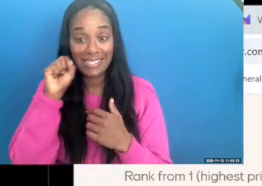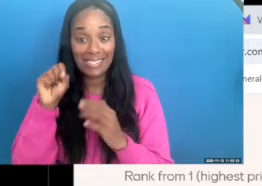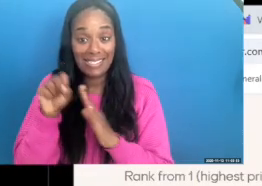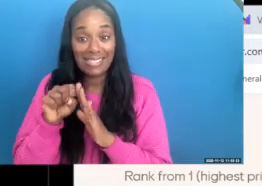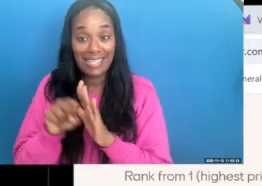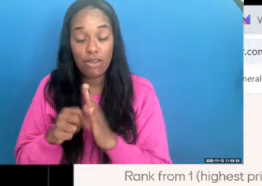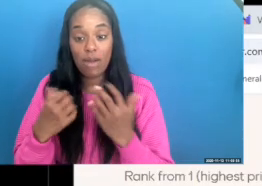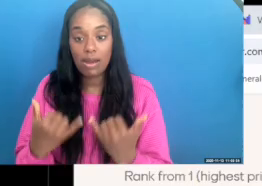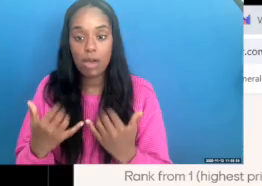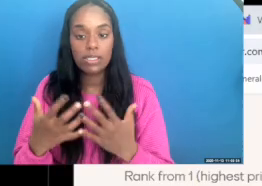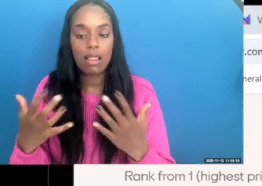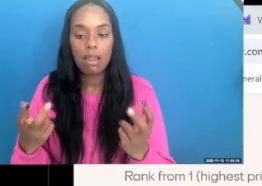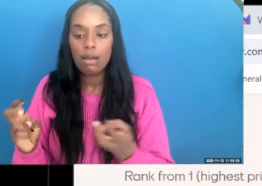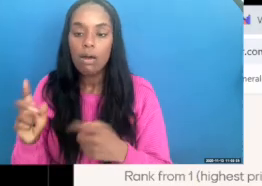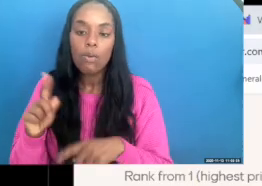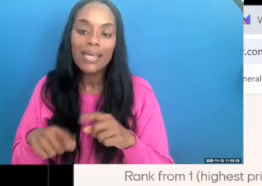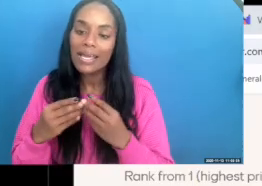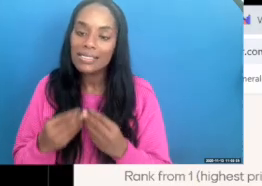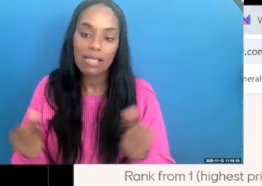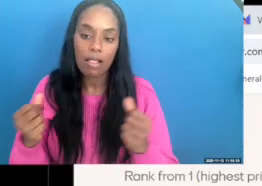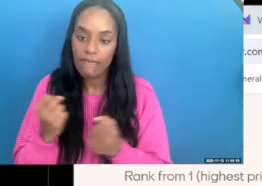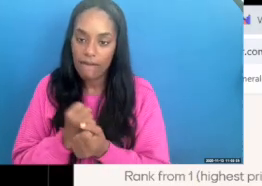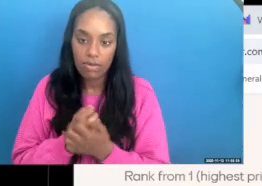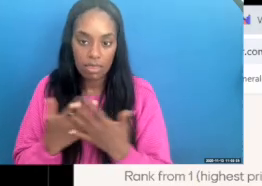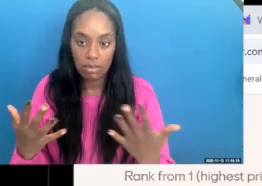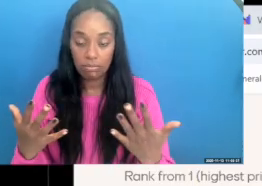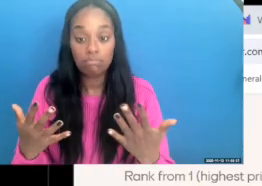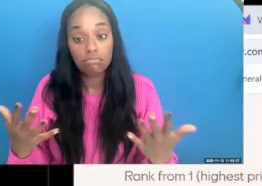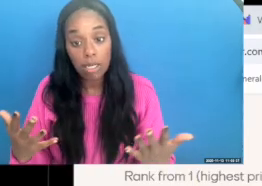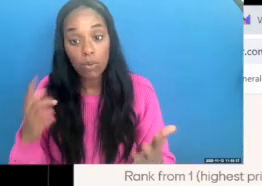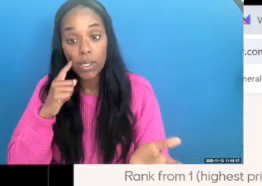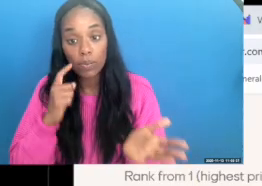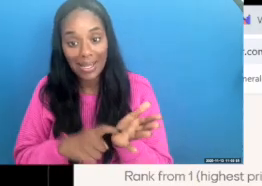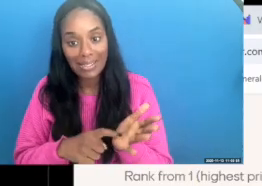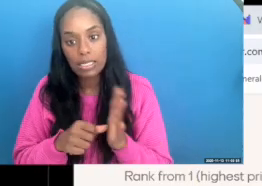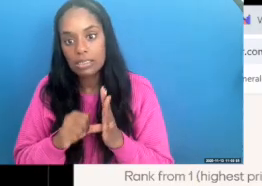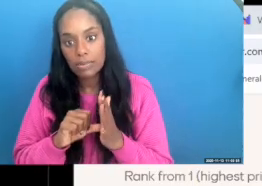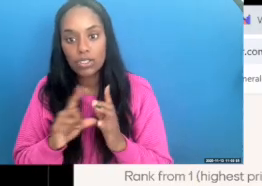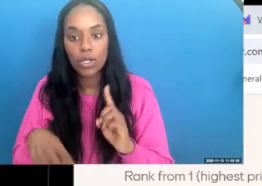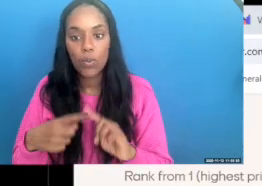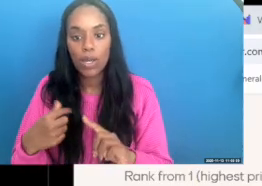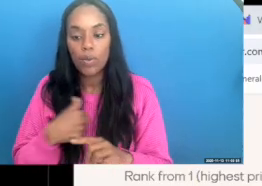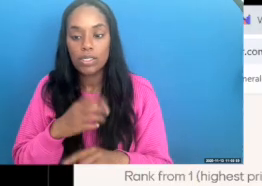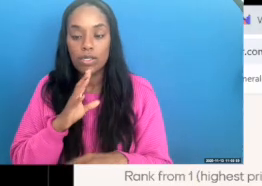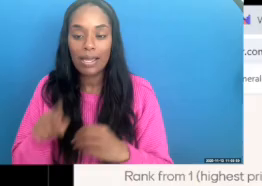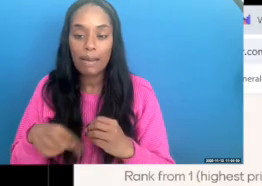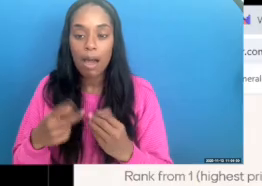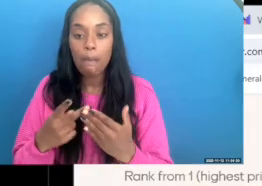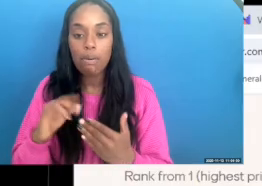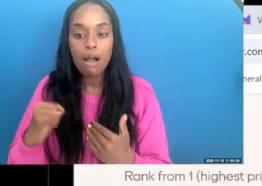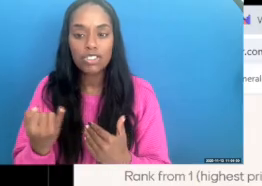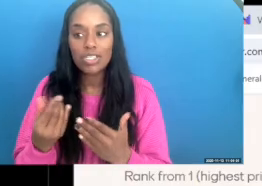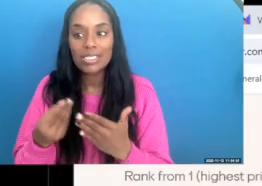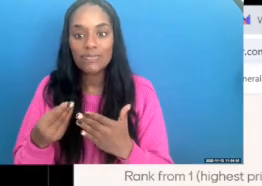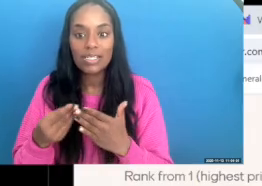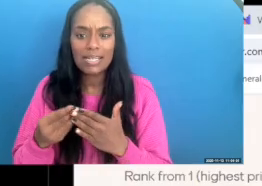the board, insurance within the state in general, there's a lot of issues, right? We're not going to be able to solve everything, but we recognize,